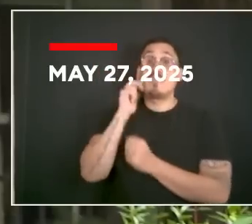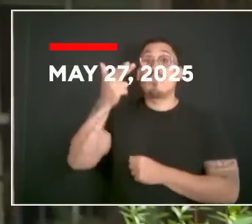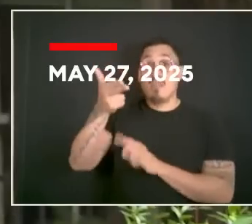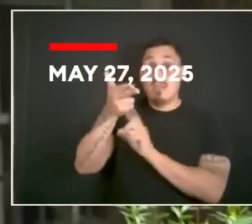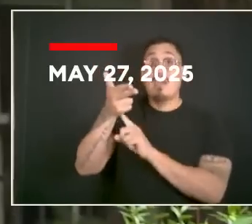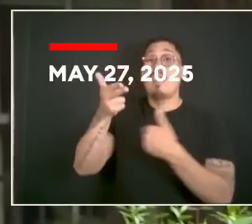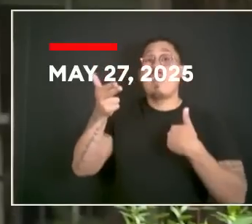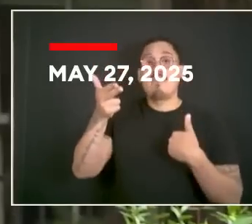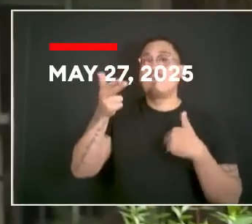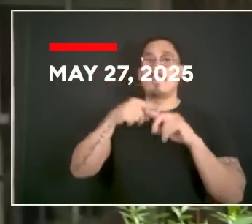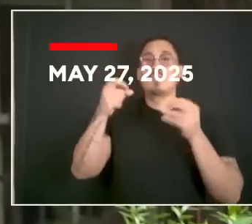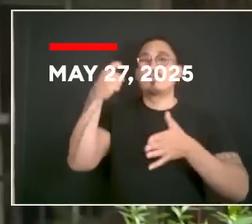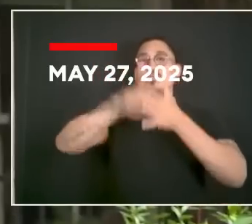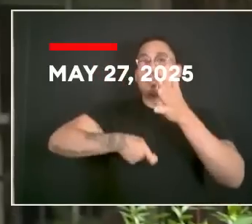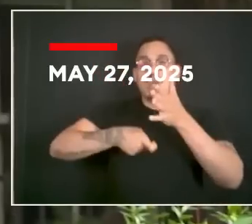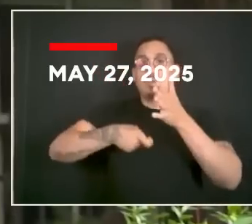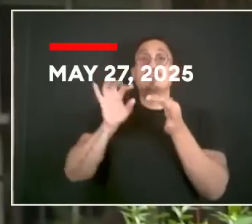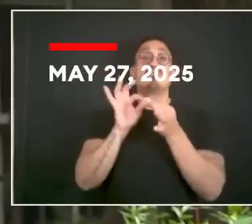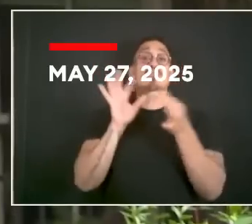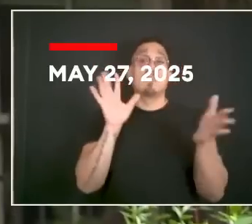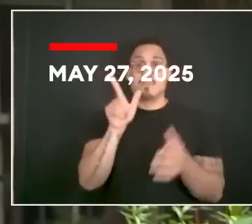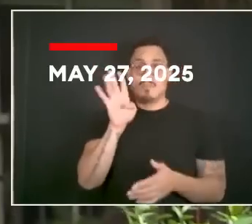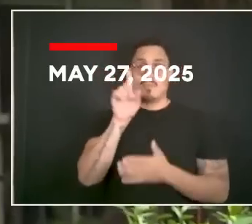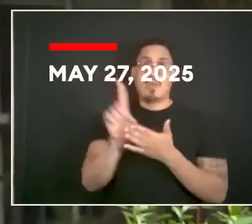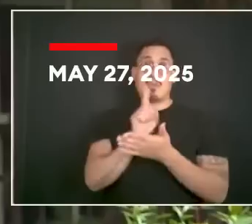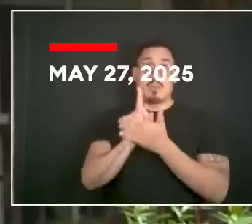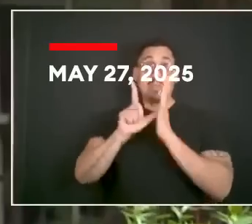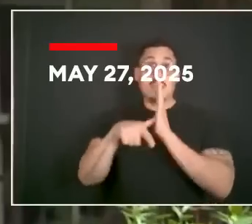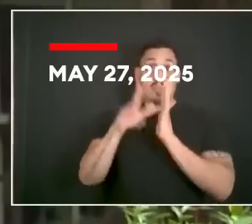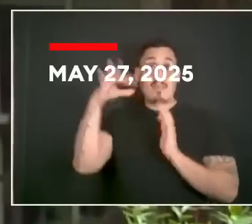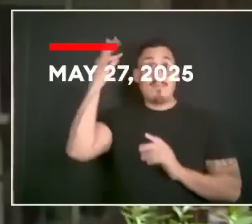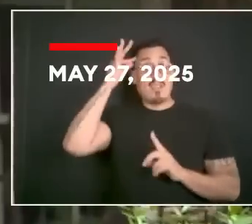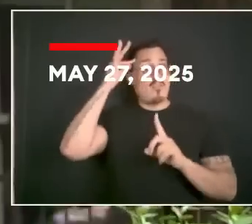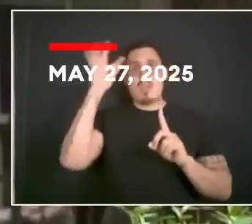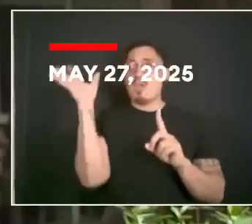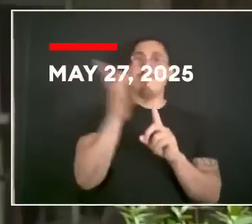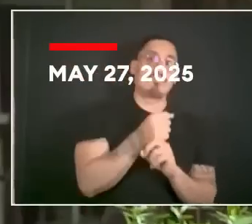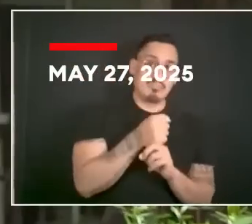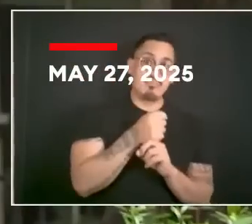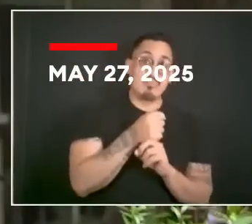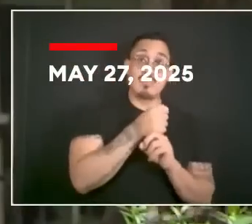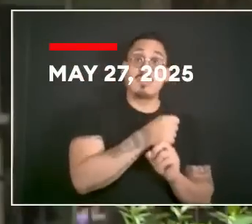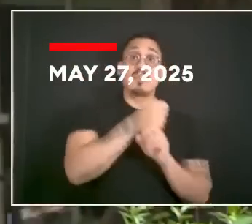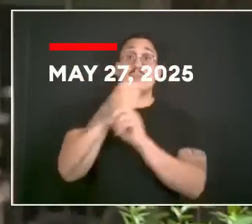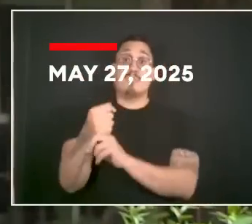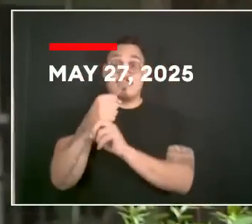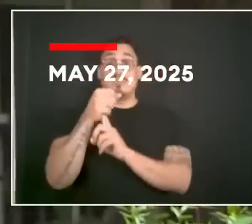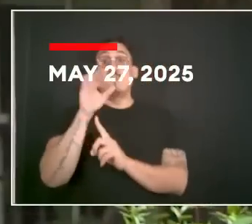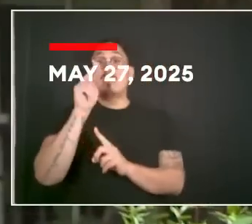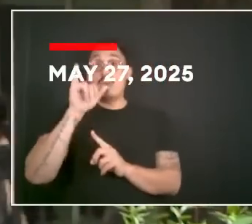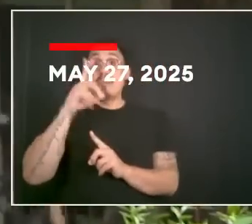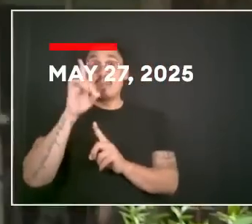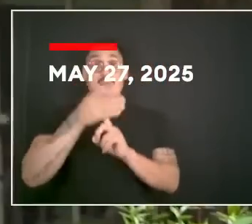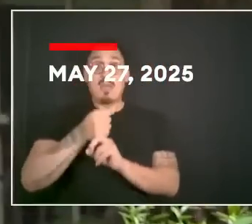of 24 hours, he ended up in federal custody. He was in an NYPD precinct. Then he was handed off to the FBI and ICE, and he's